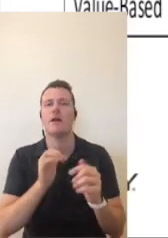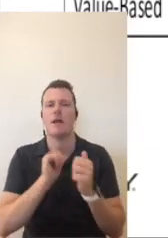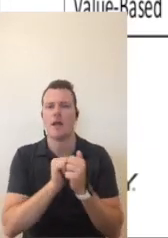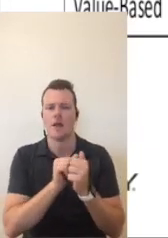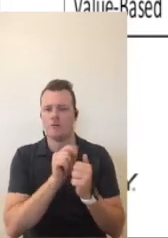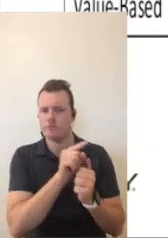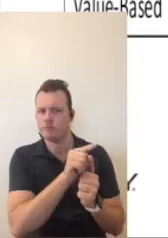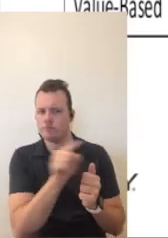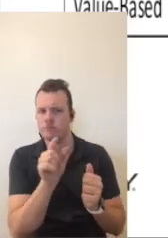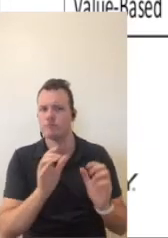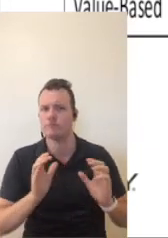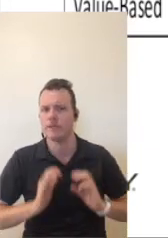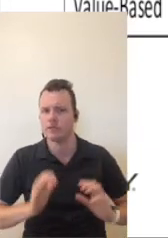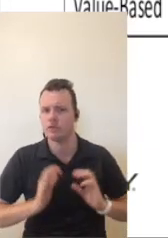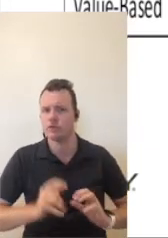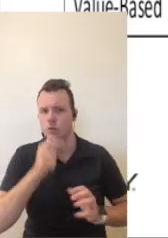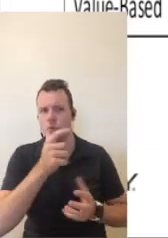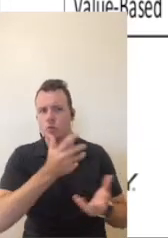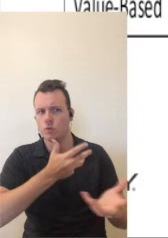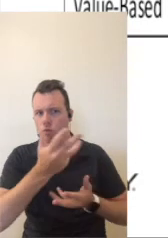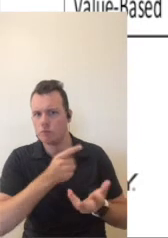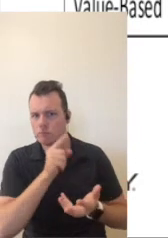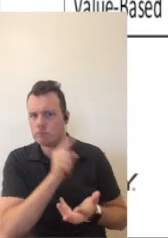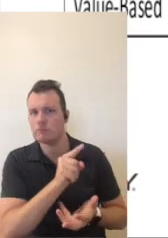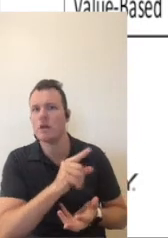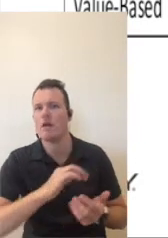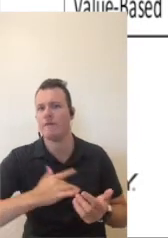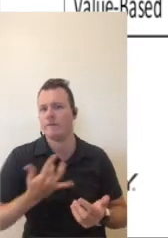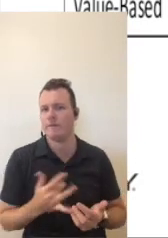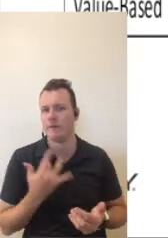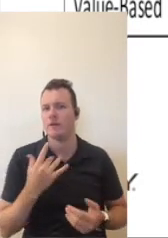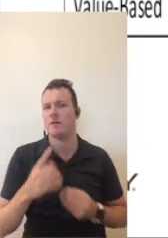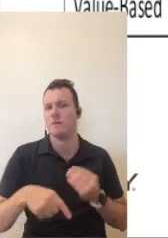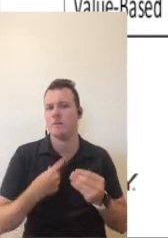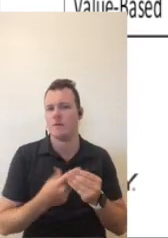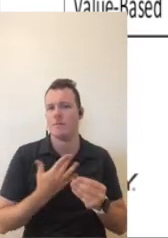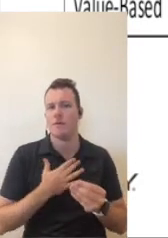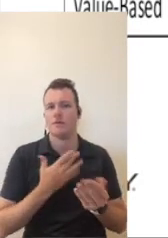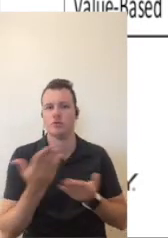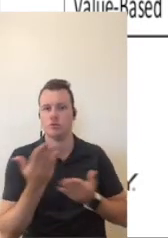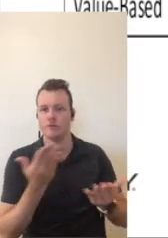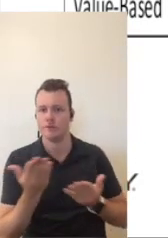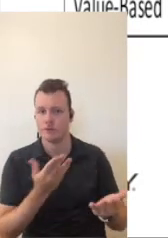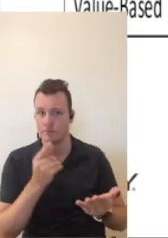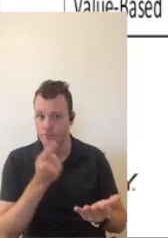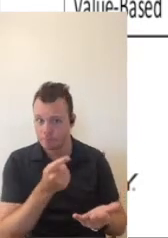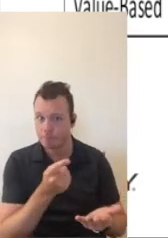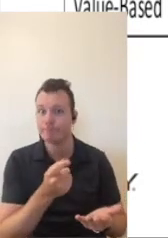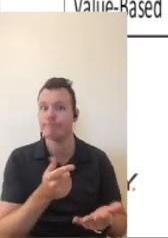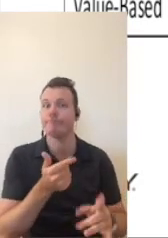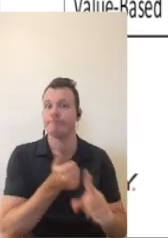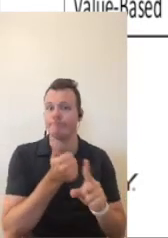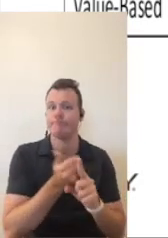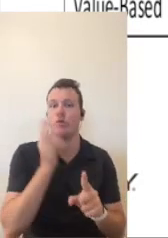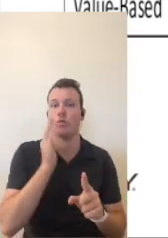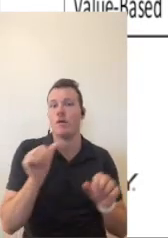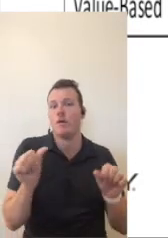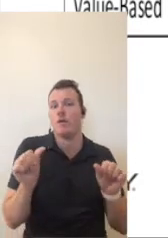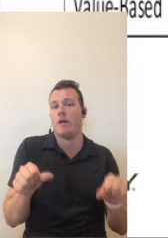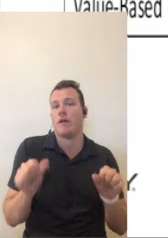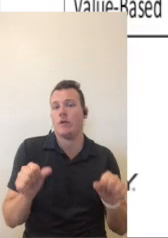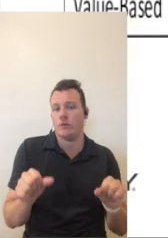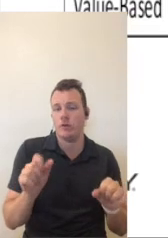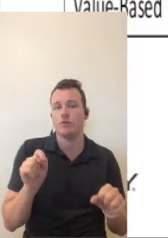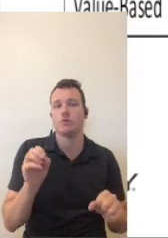exemplary service, it's going to affect the way in which the consumer with whom I interacted feels